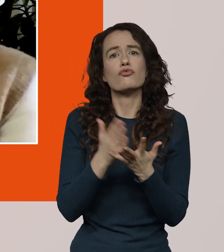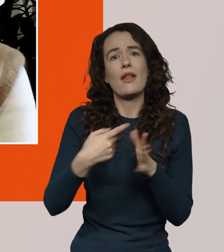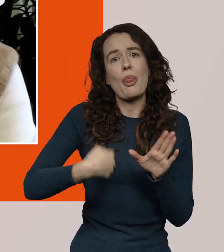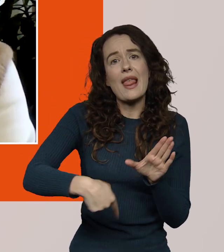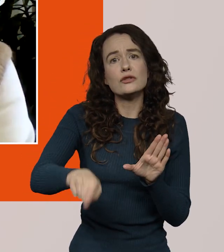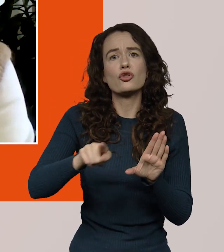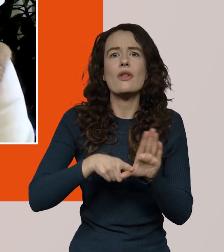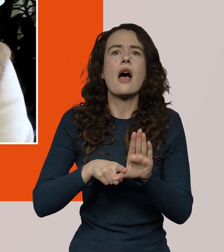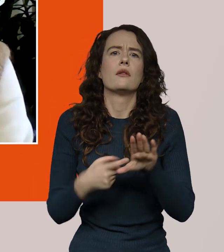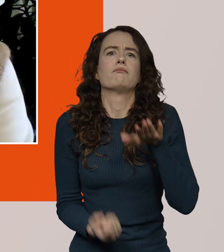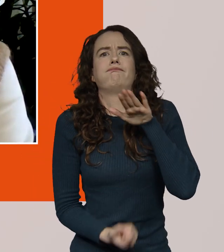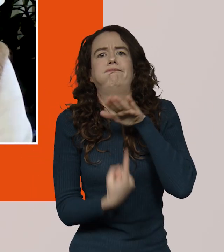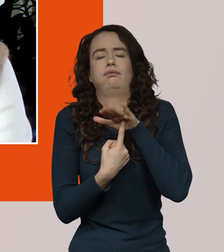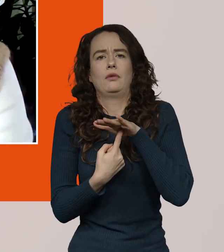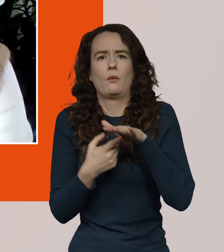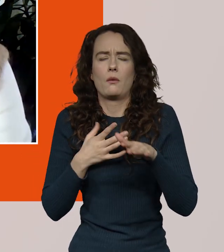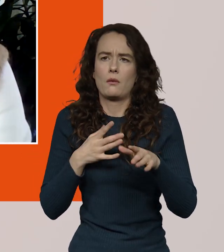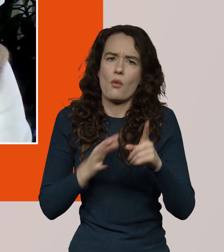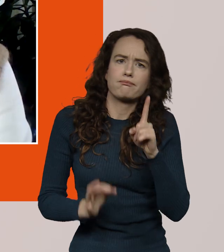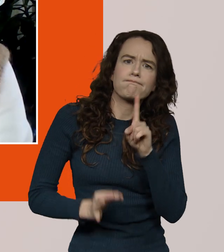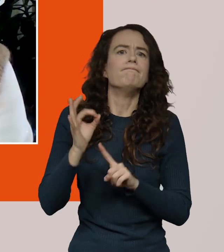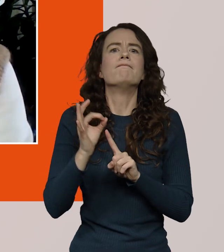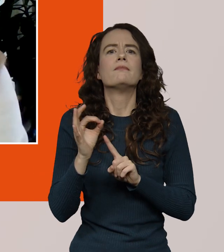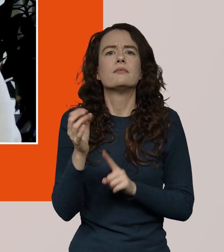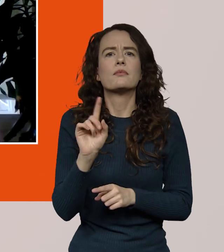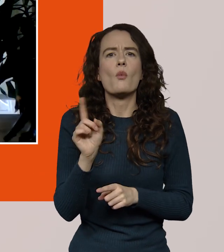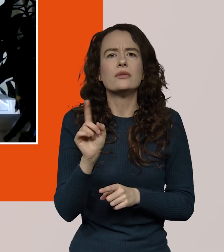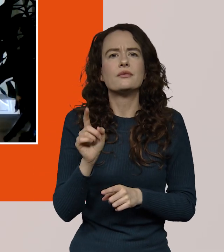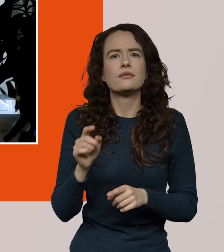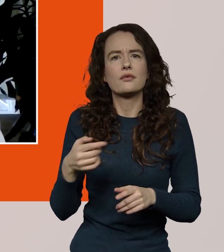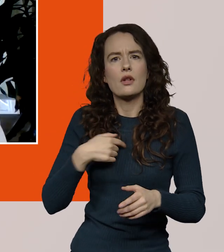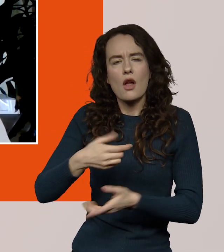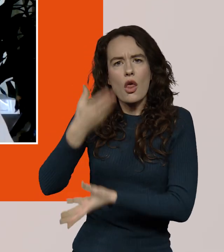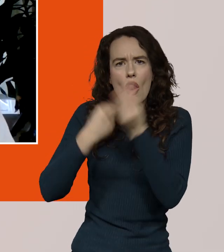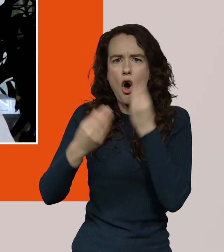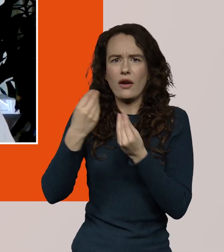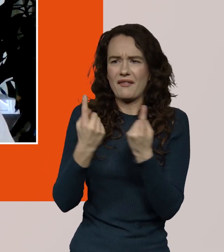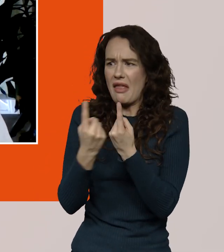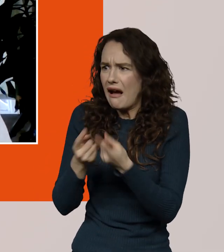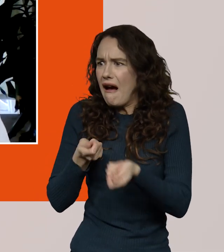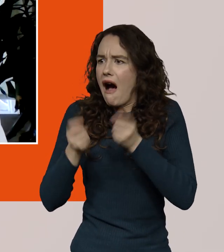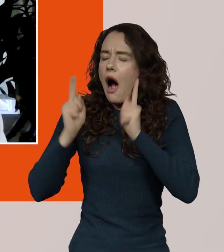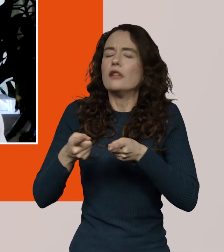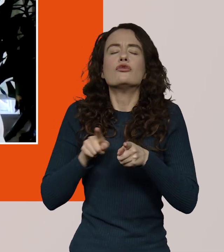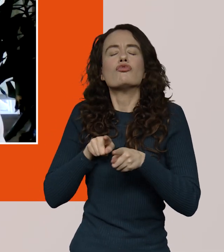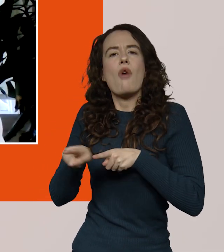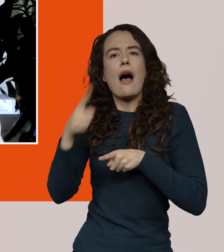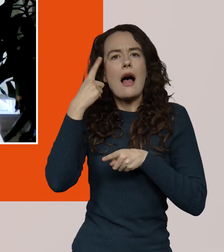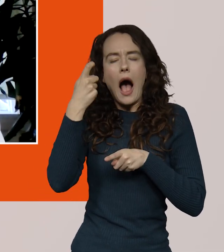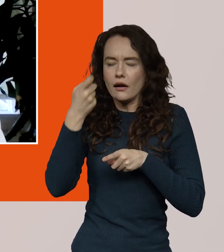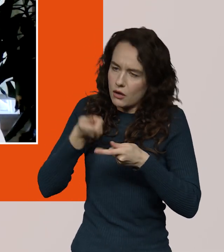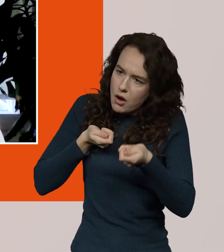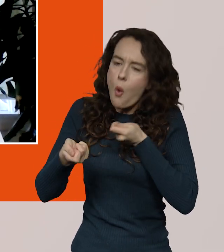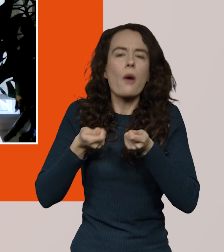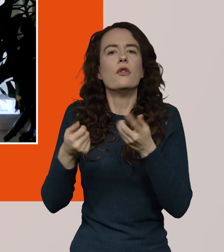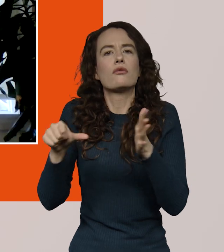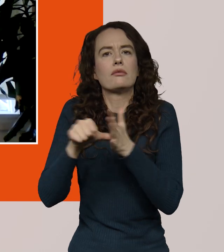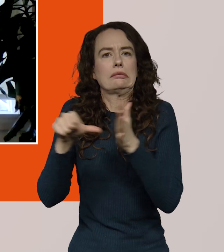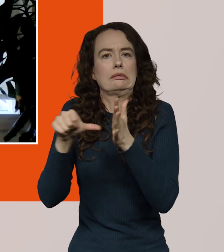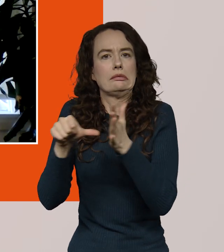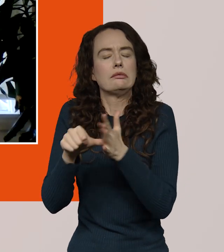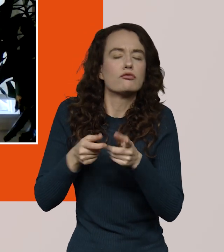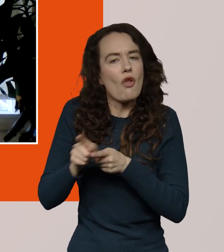confident? Because you do a lot of work on TV and you have to be confident. Have you got any tips for Makanaka and for the rest of us that need to get more confident?